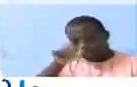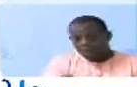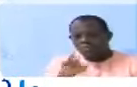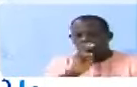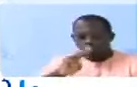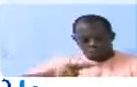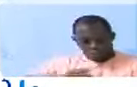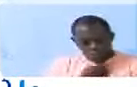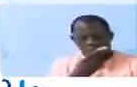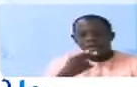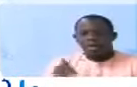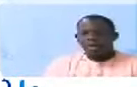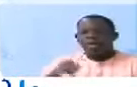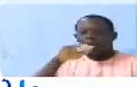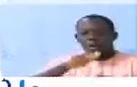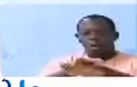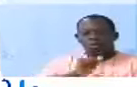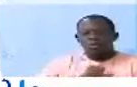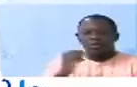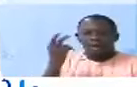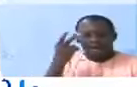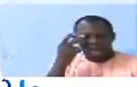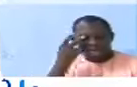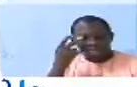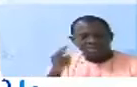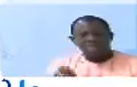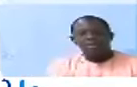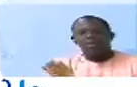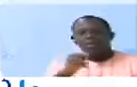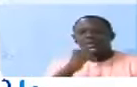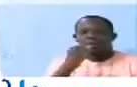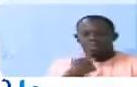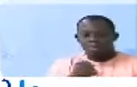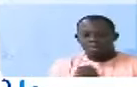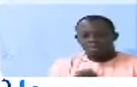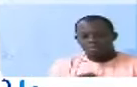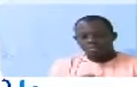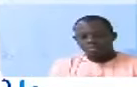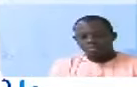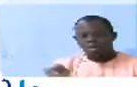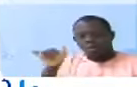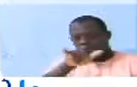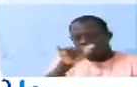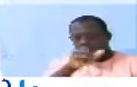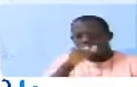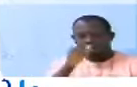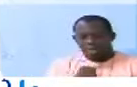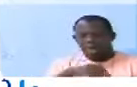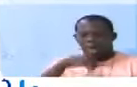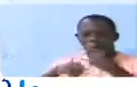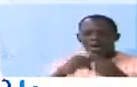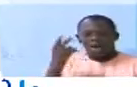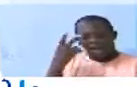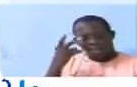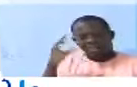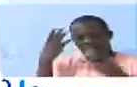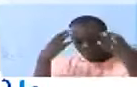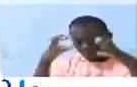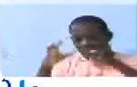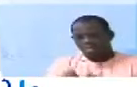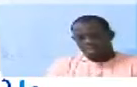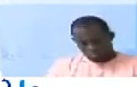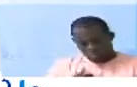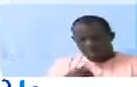who wounded him in his eye, which resulted in the defect of his eye, and I was present,